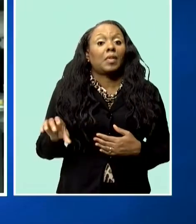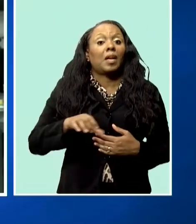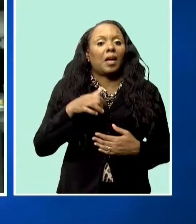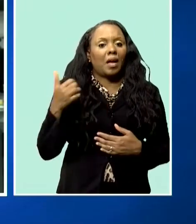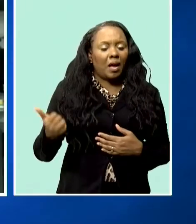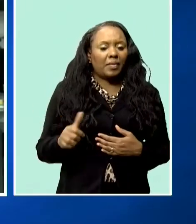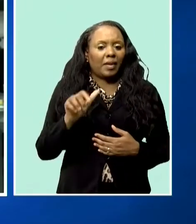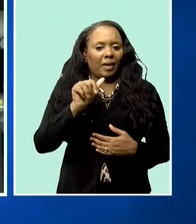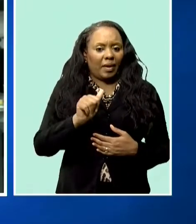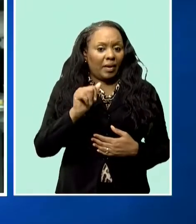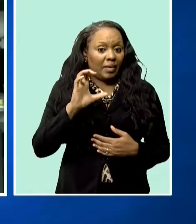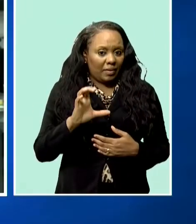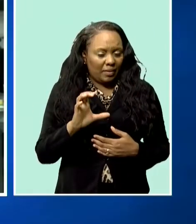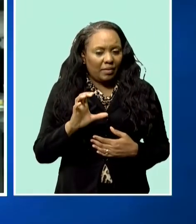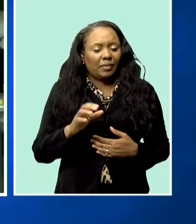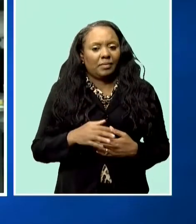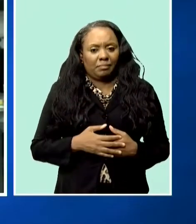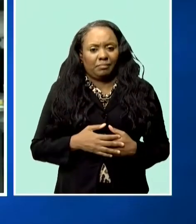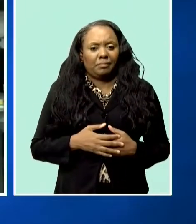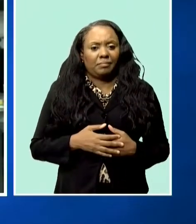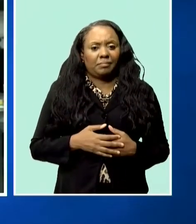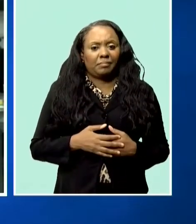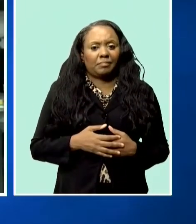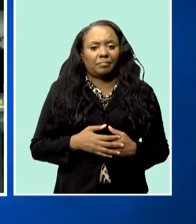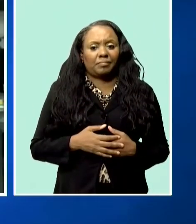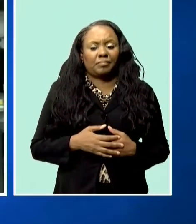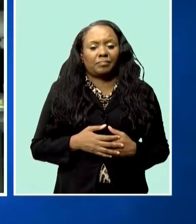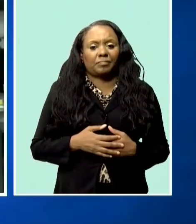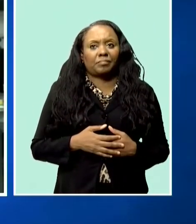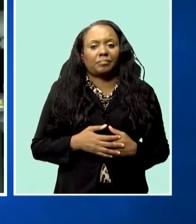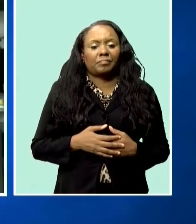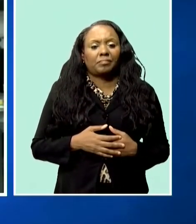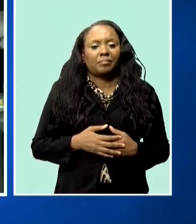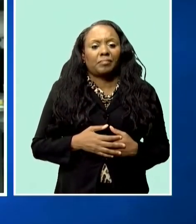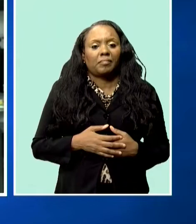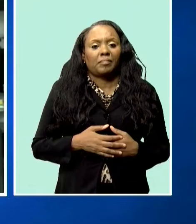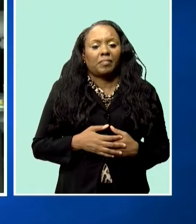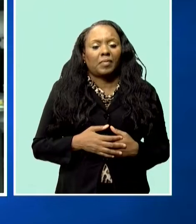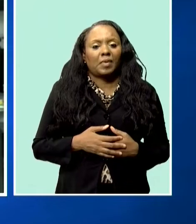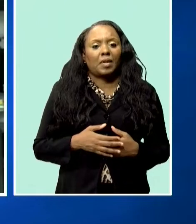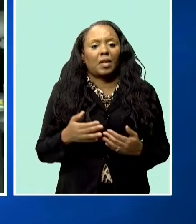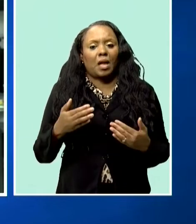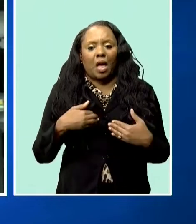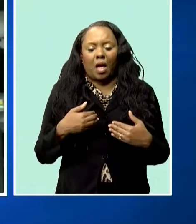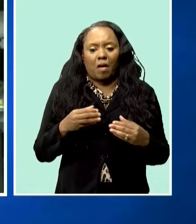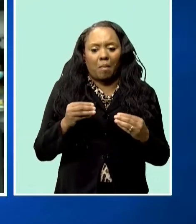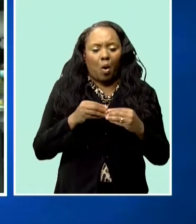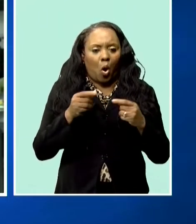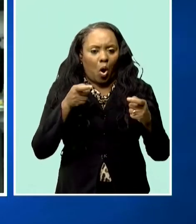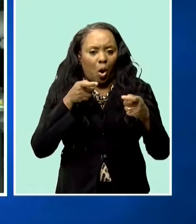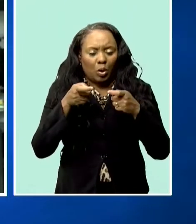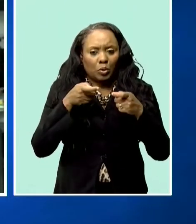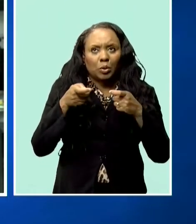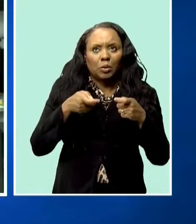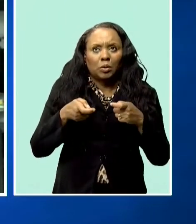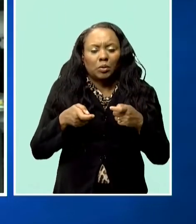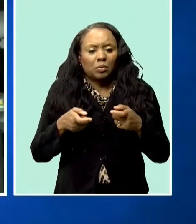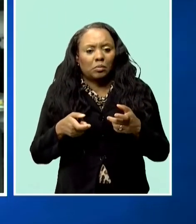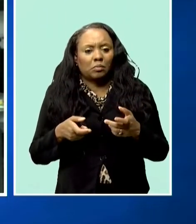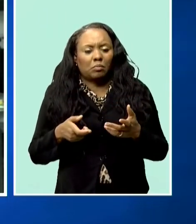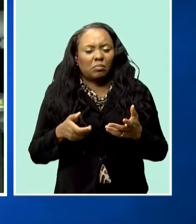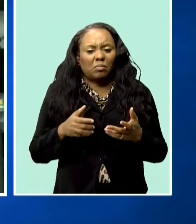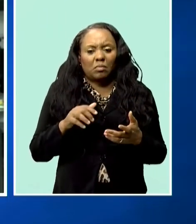are more energy efficient. They come with what we like to call a regulated motor, wherein instead of turning